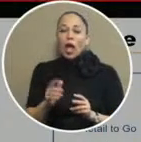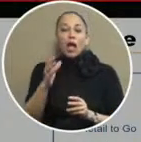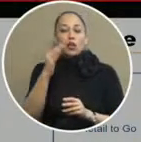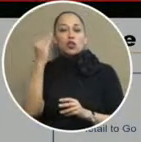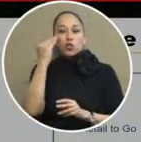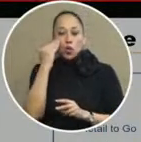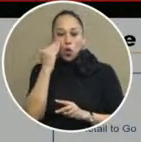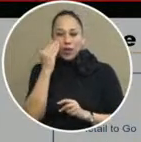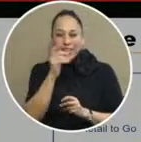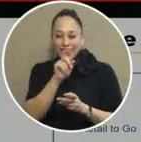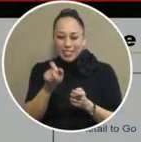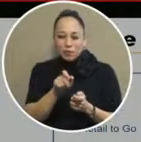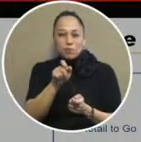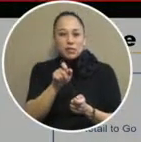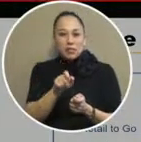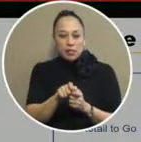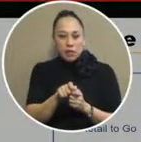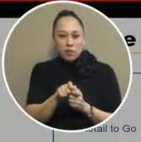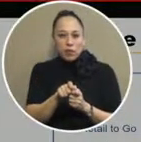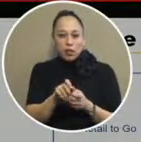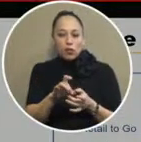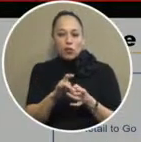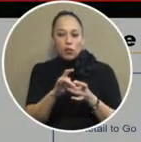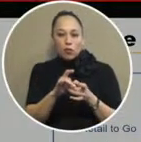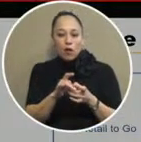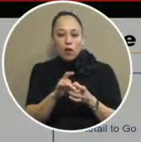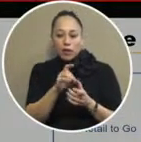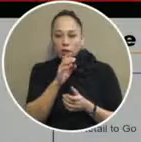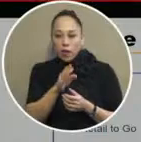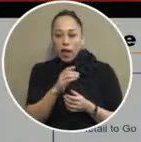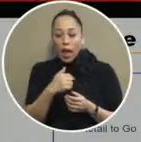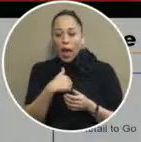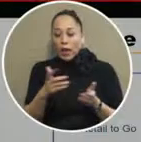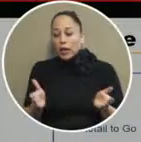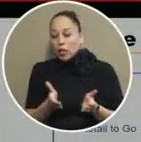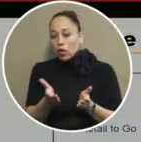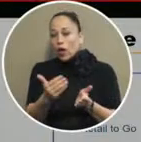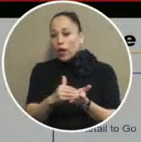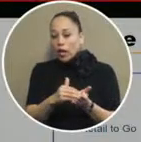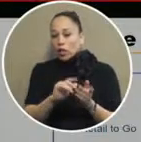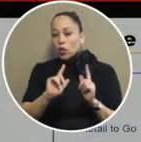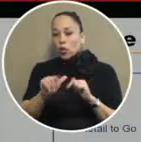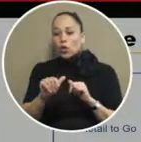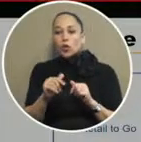knowing specifics regarding the directives, I encourage you again to go to